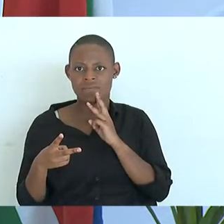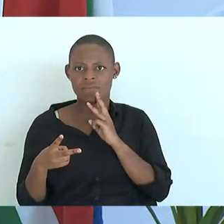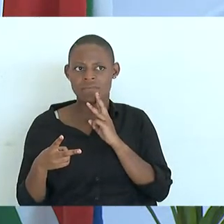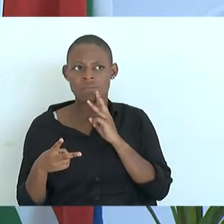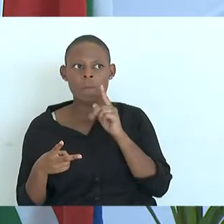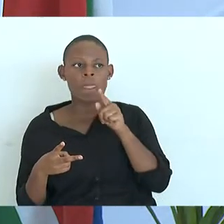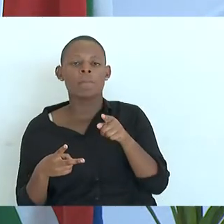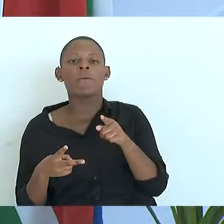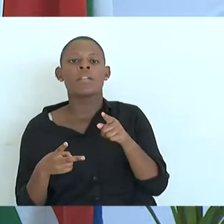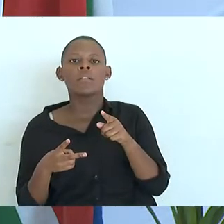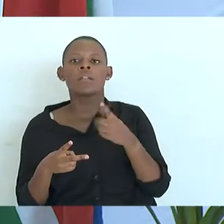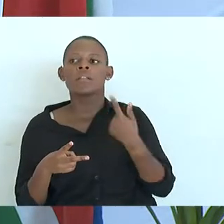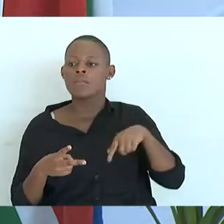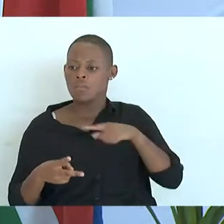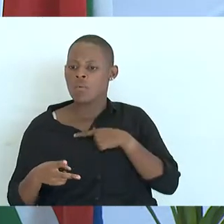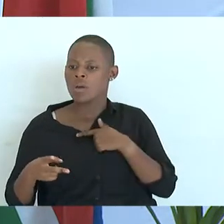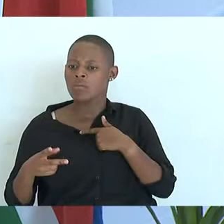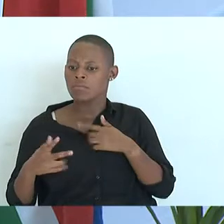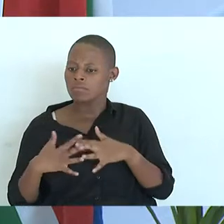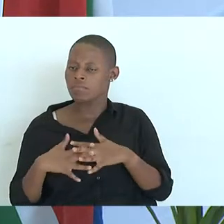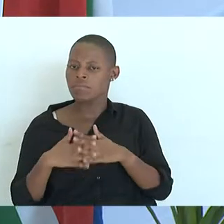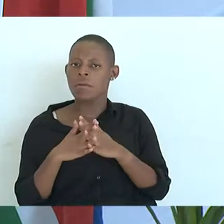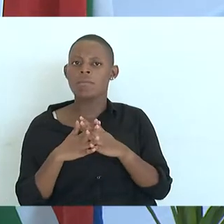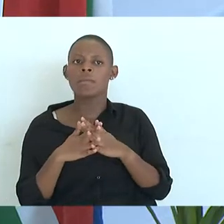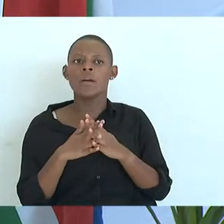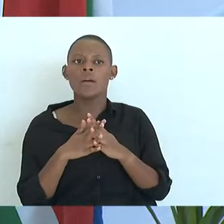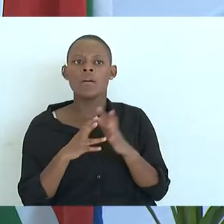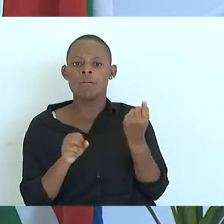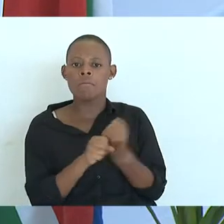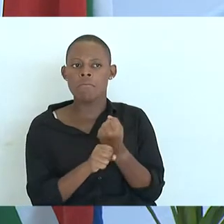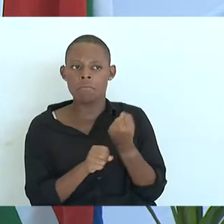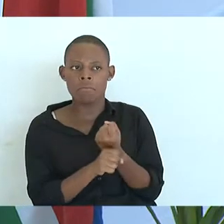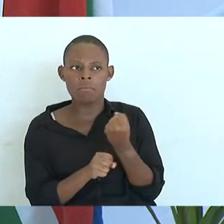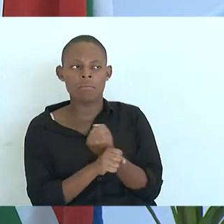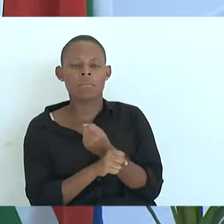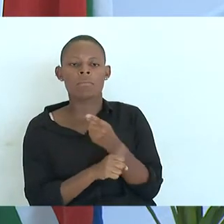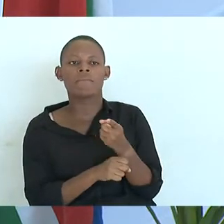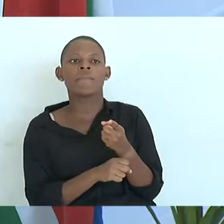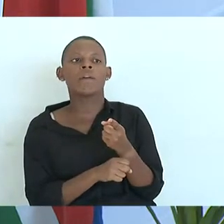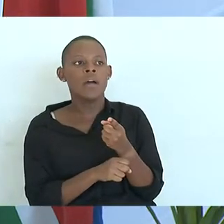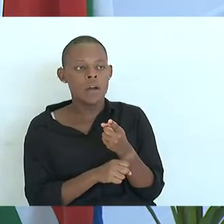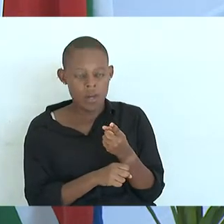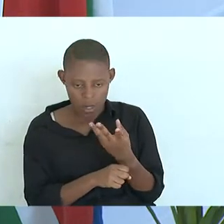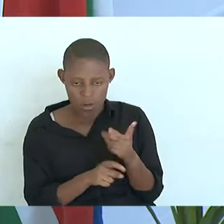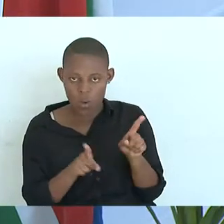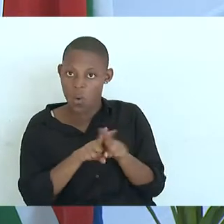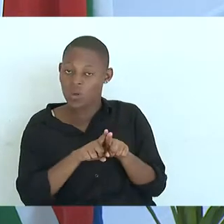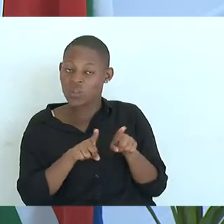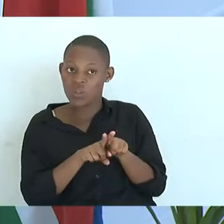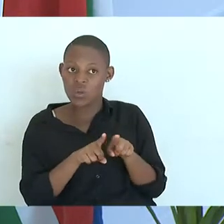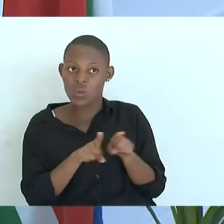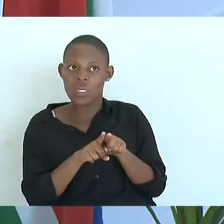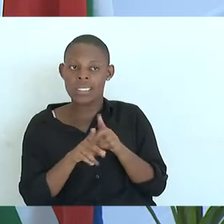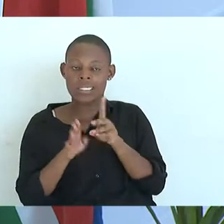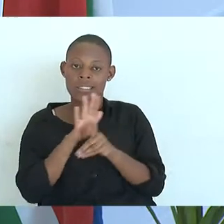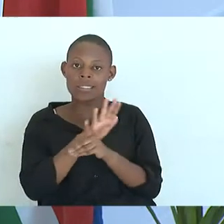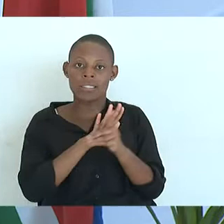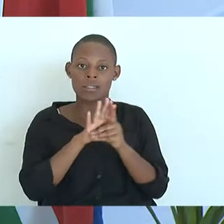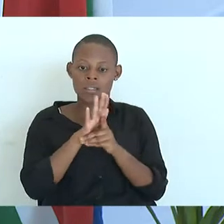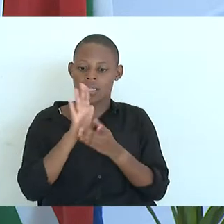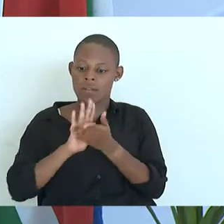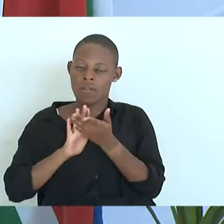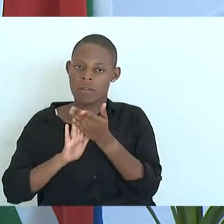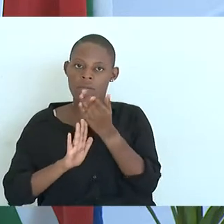usukuma sakhe nani ne district development model. But ngibuye ngibheke futhi ukuthi labantu